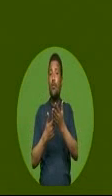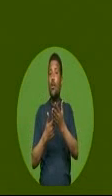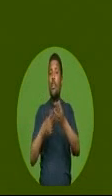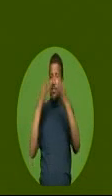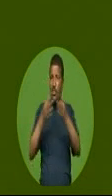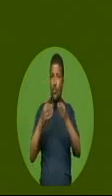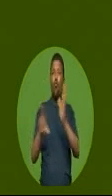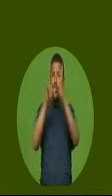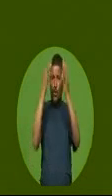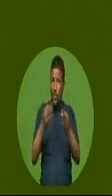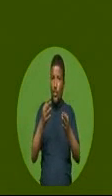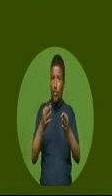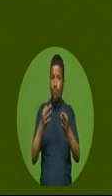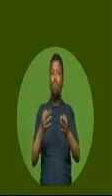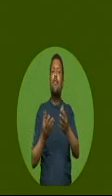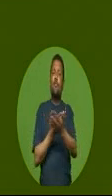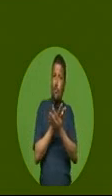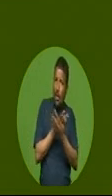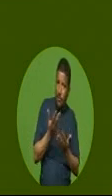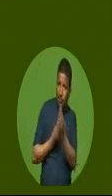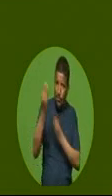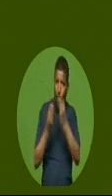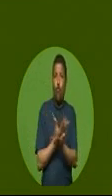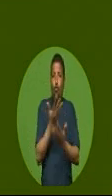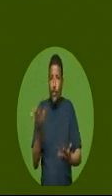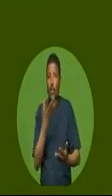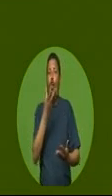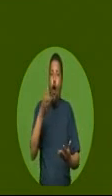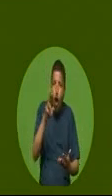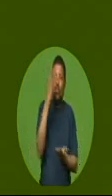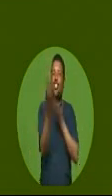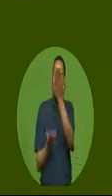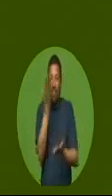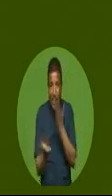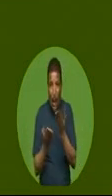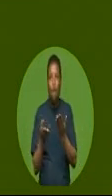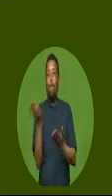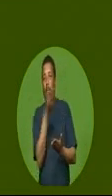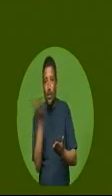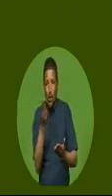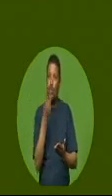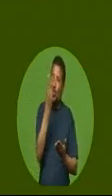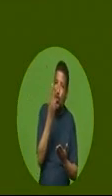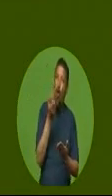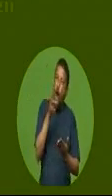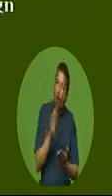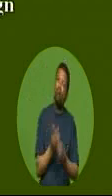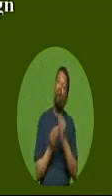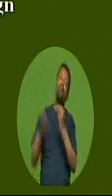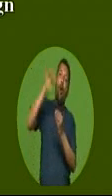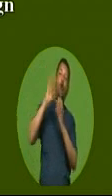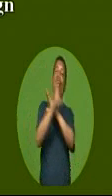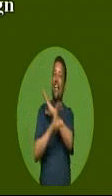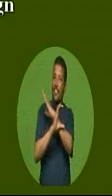restriction on the trade of goods and or services between two or more countries.